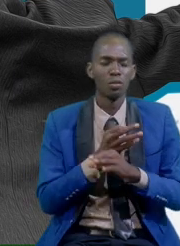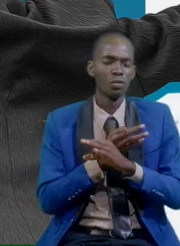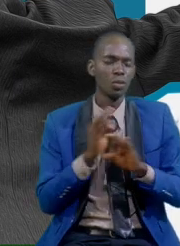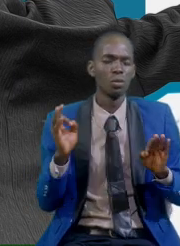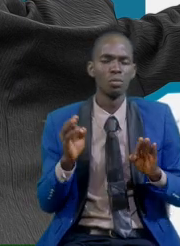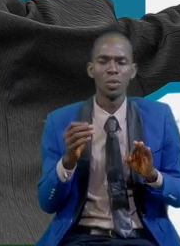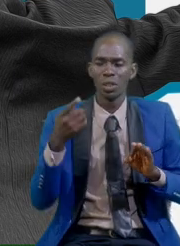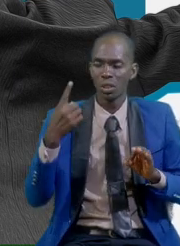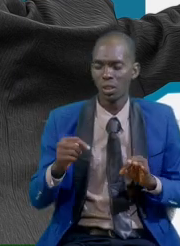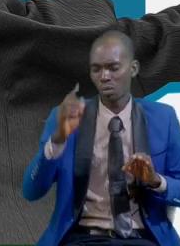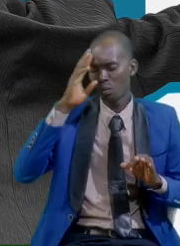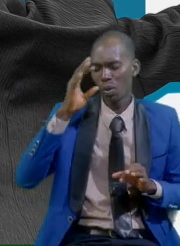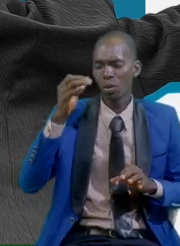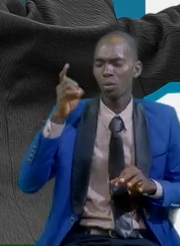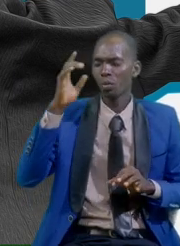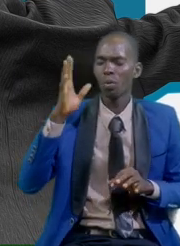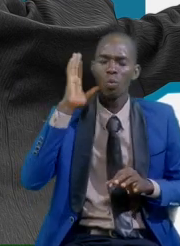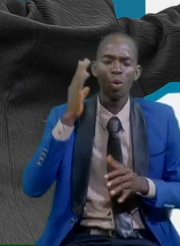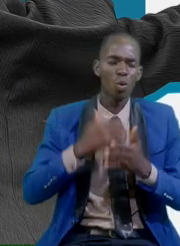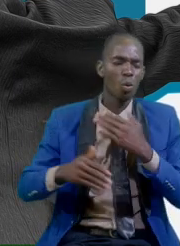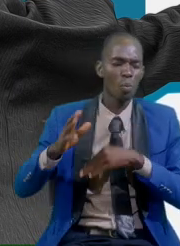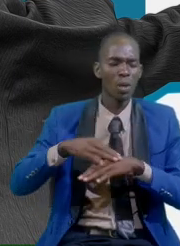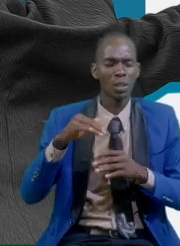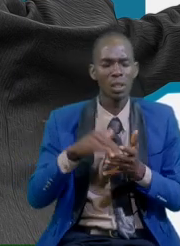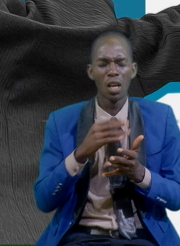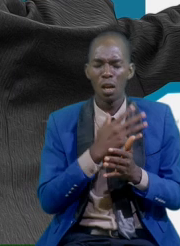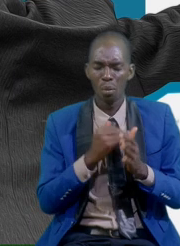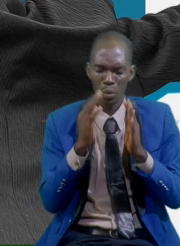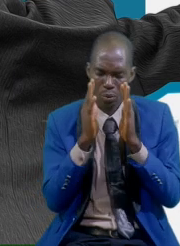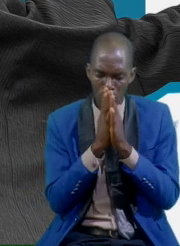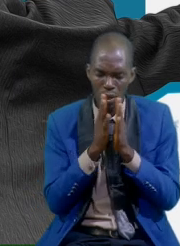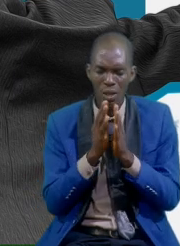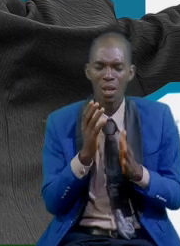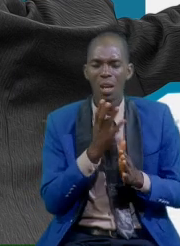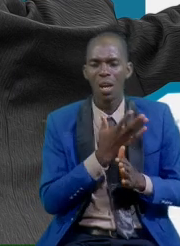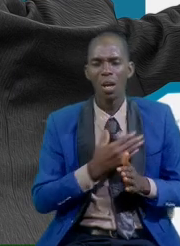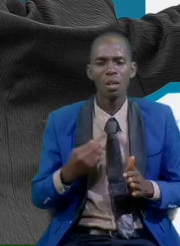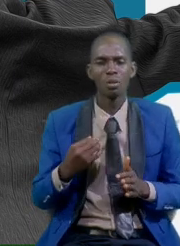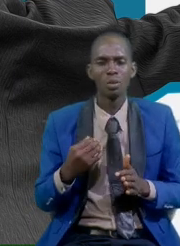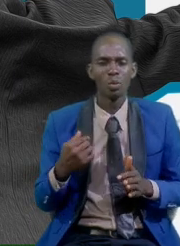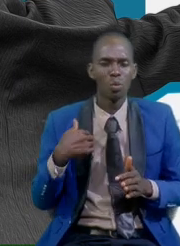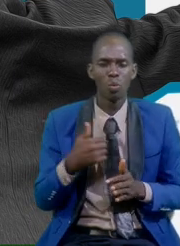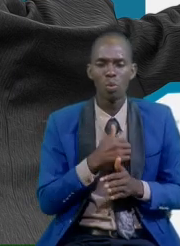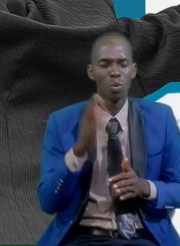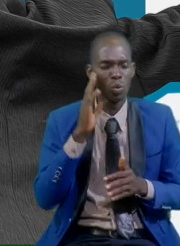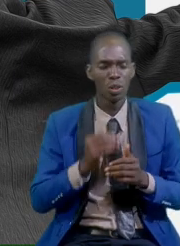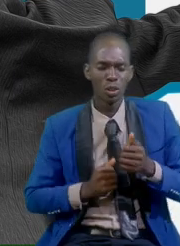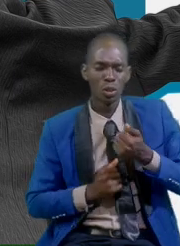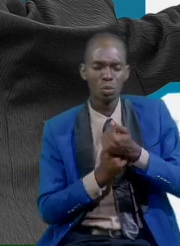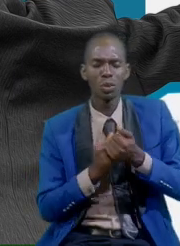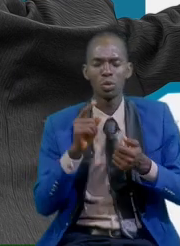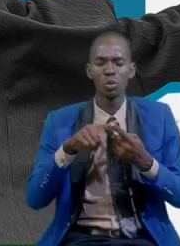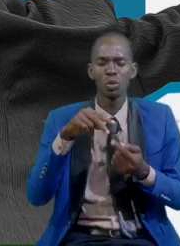you, and we also will be praying for you, assist you and help you to stand and enjoy